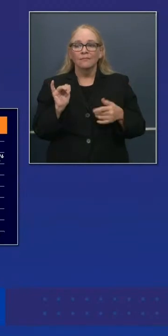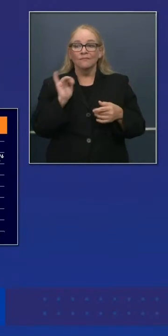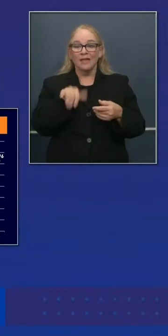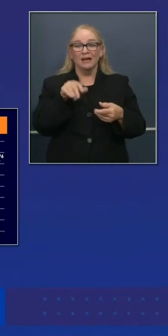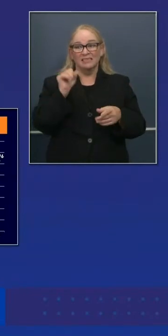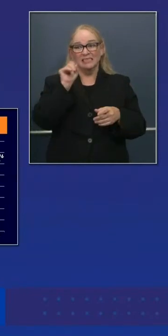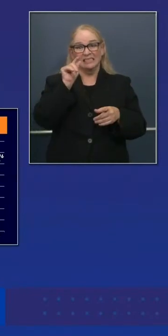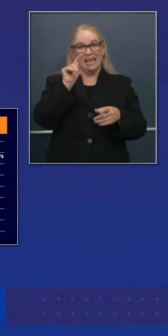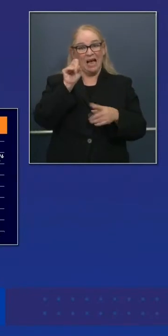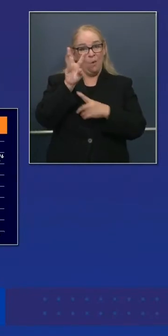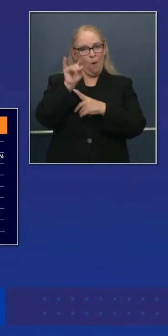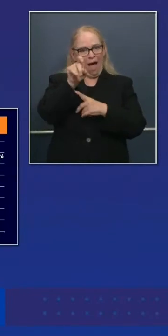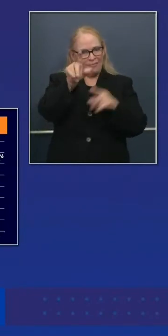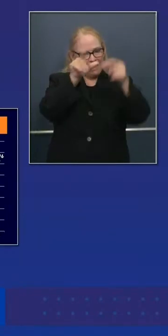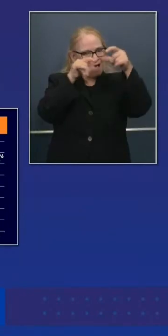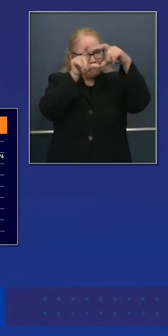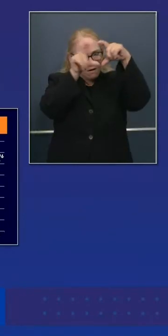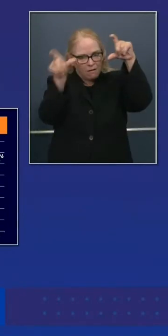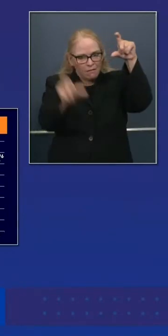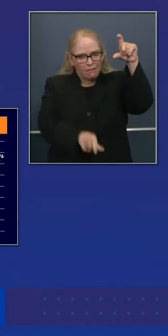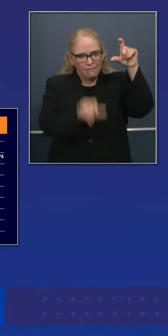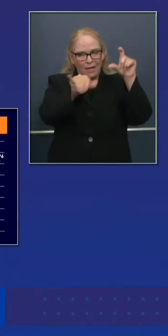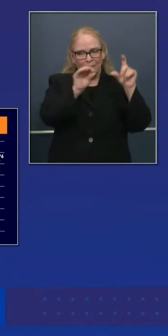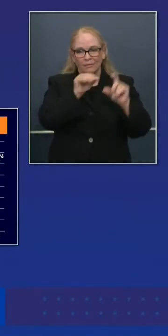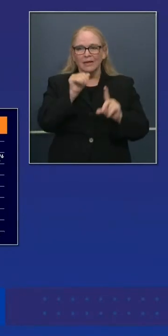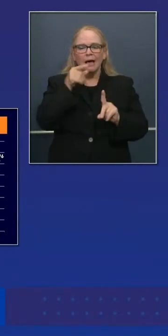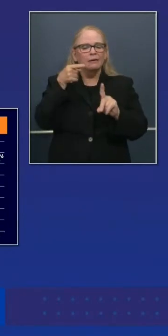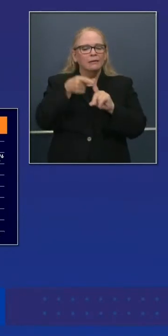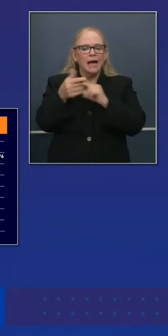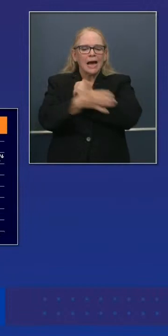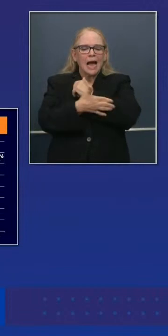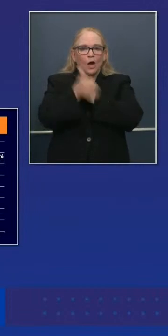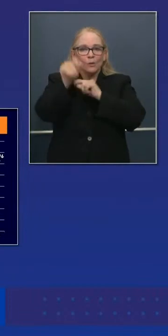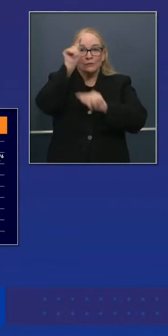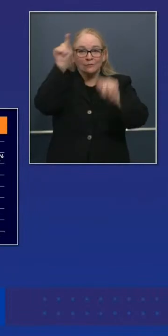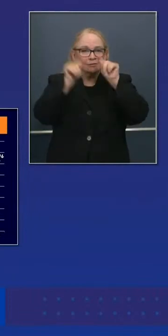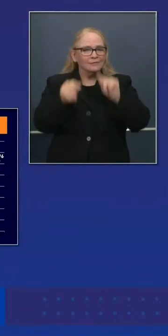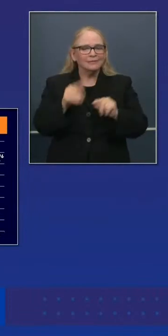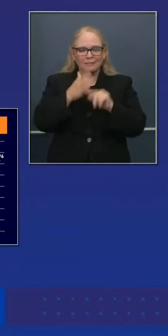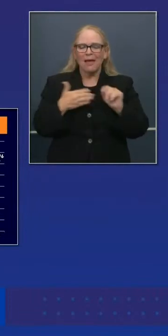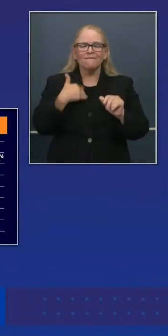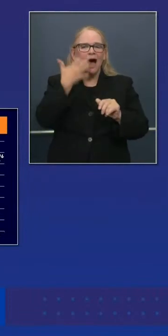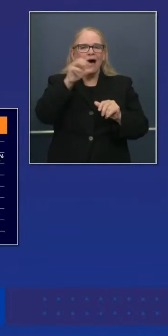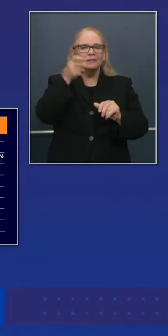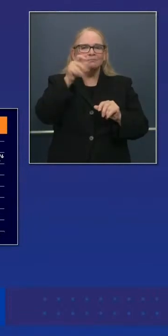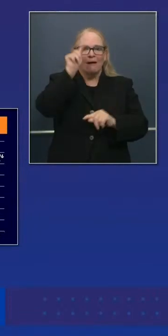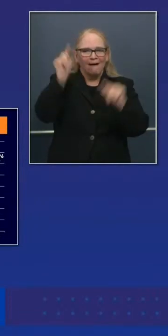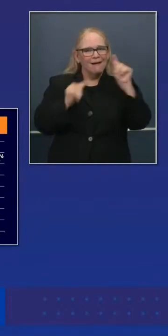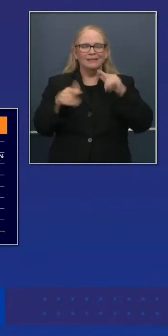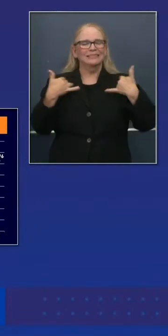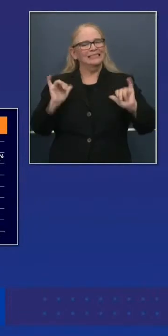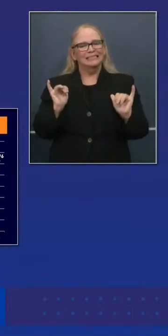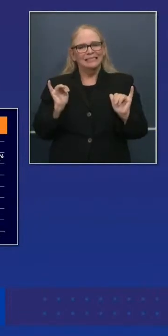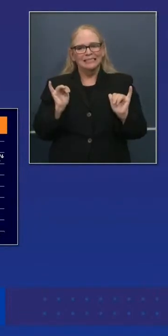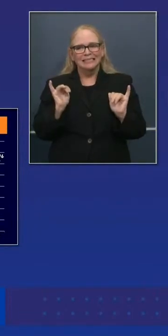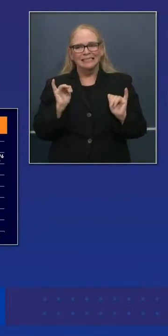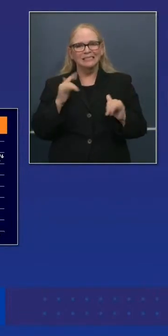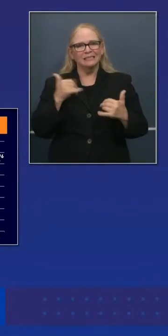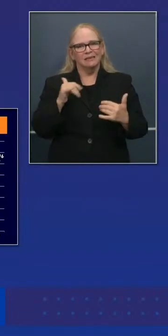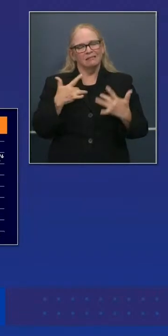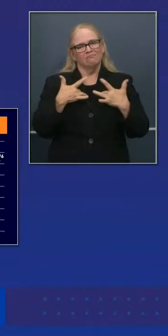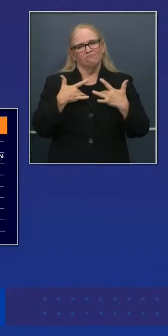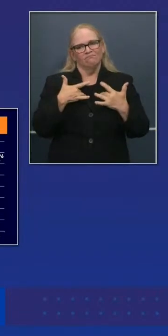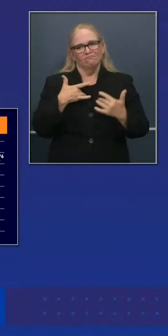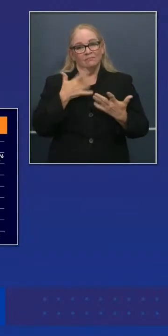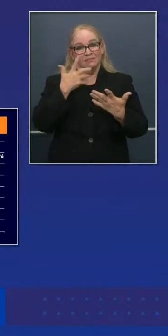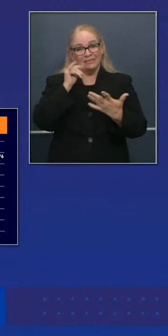statewide California numbers. These, by no stretch of the imagination, reflect different realities, different experiences by county,